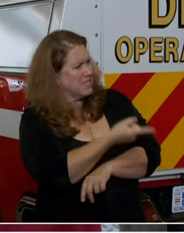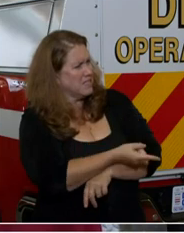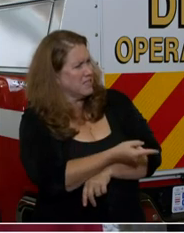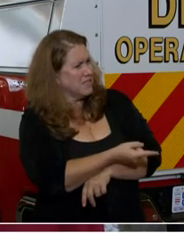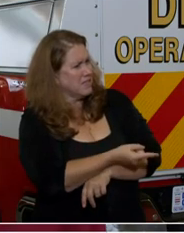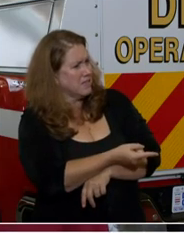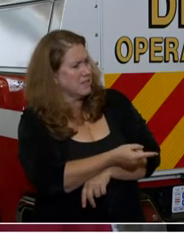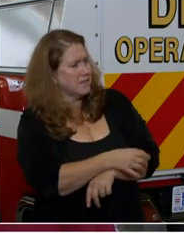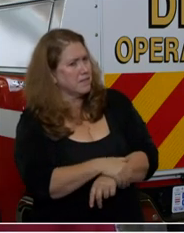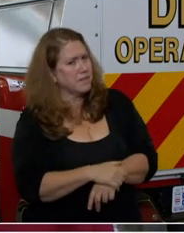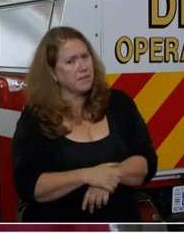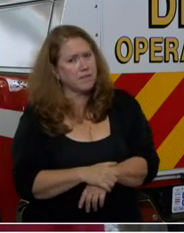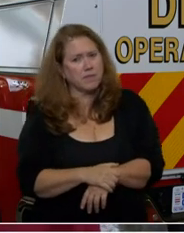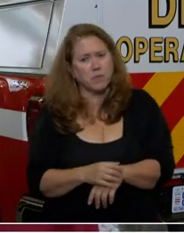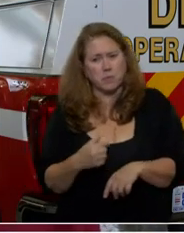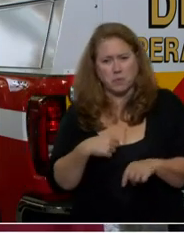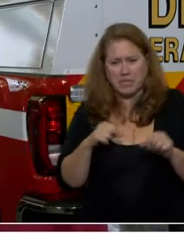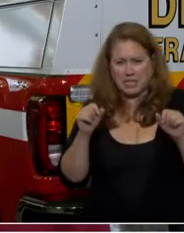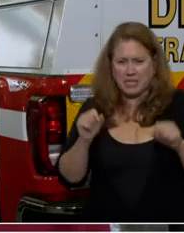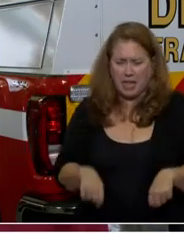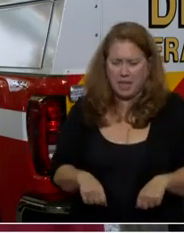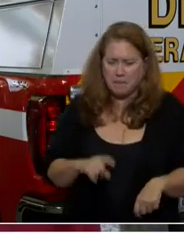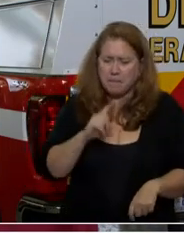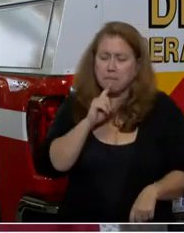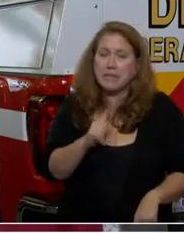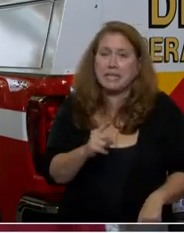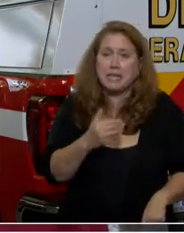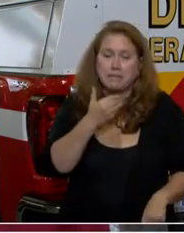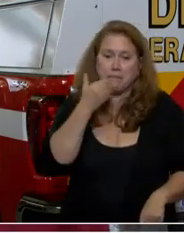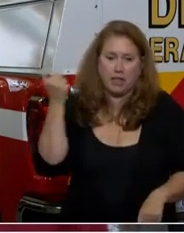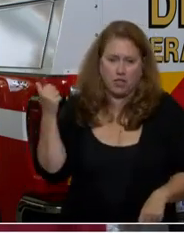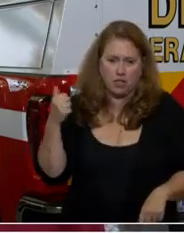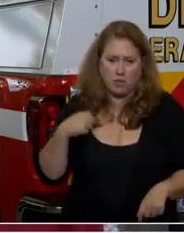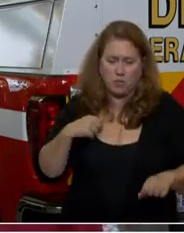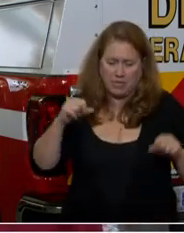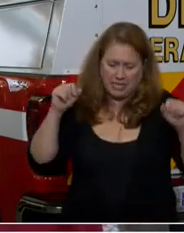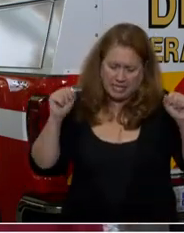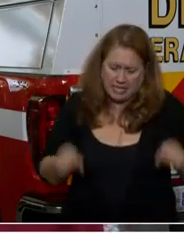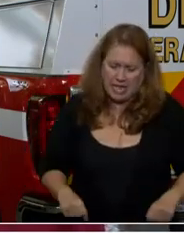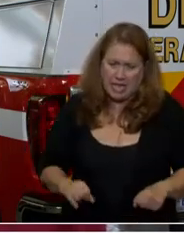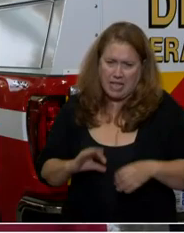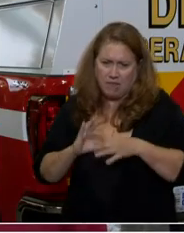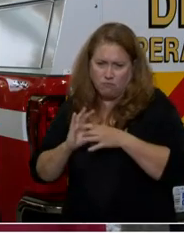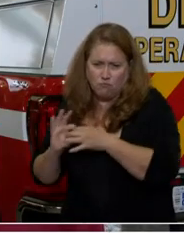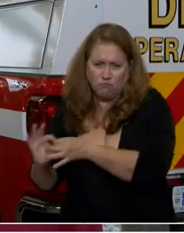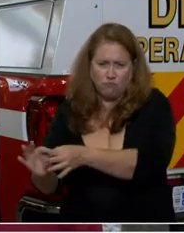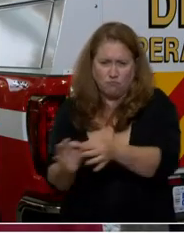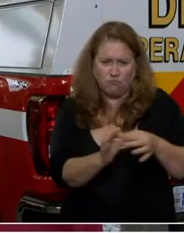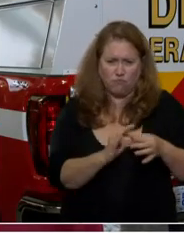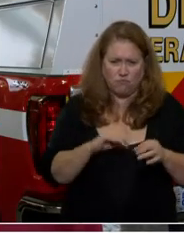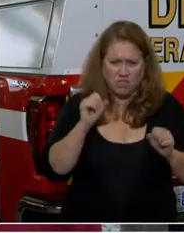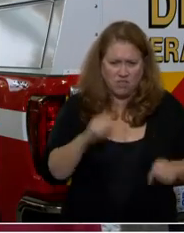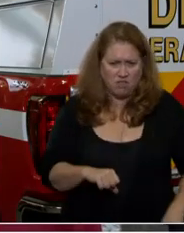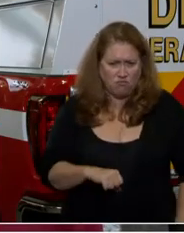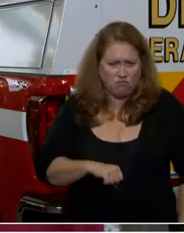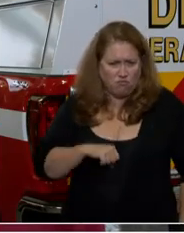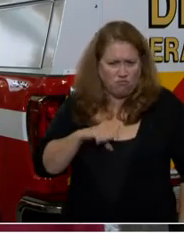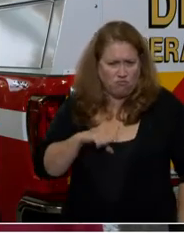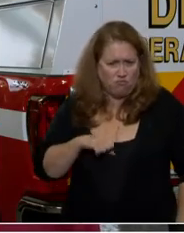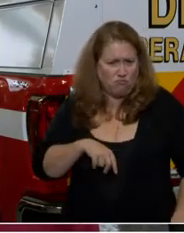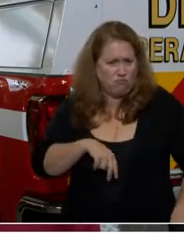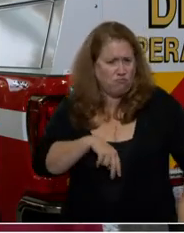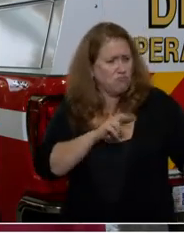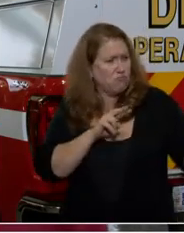unite, and to stand tall and to face adversities. Together, let us create a future with peace, justice,